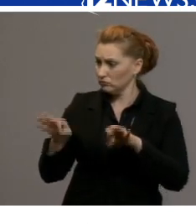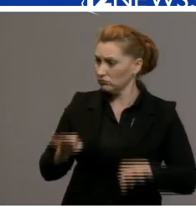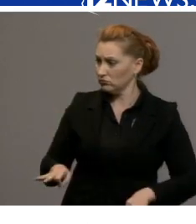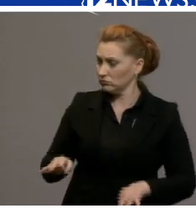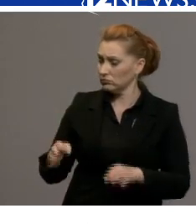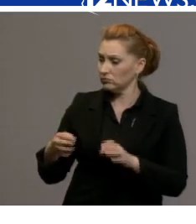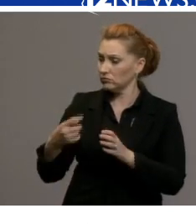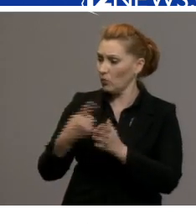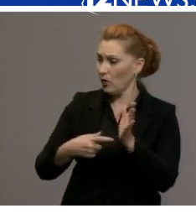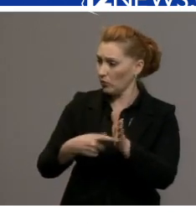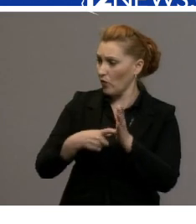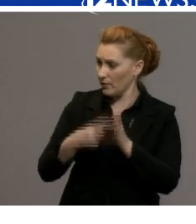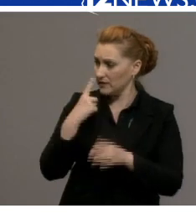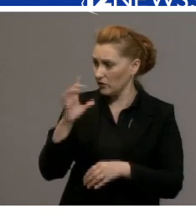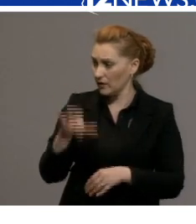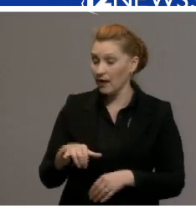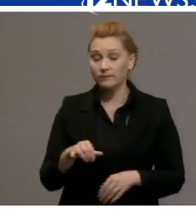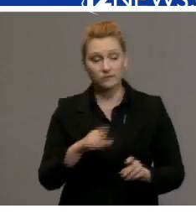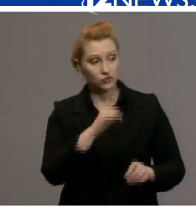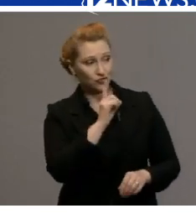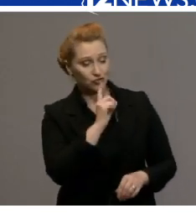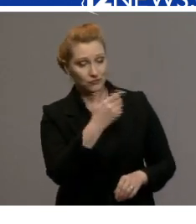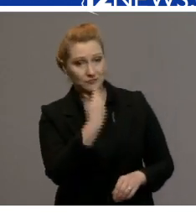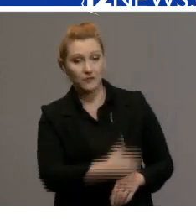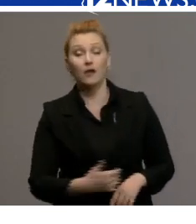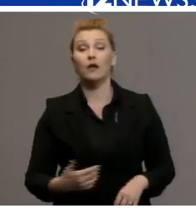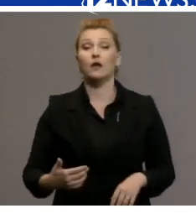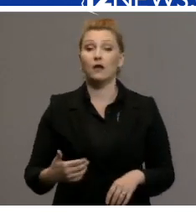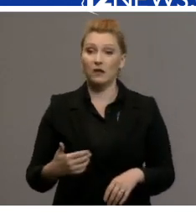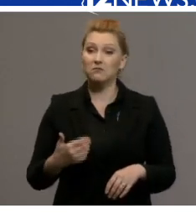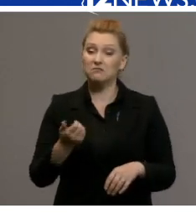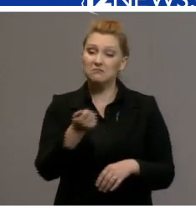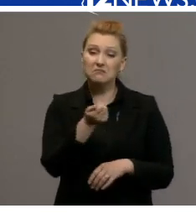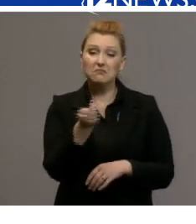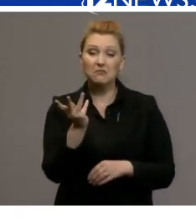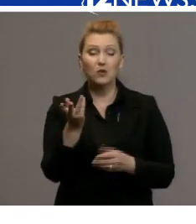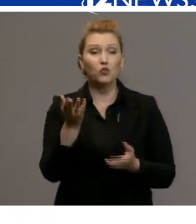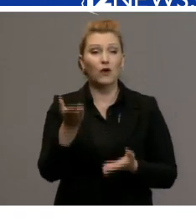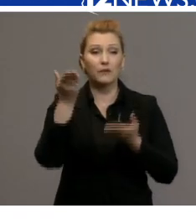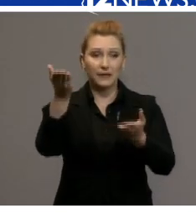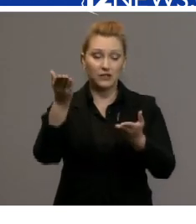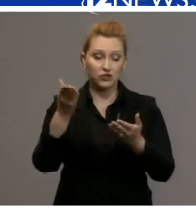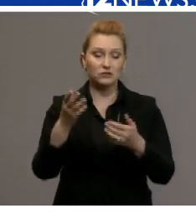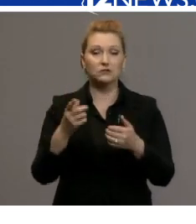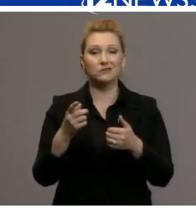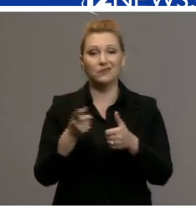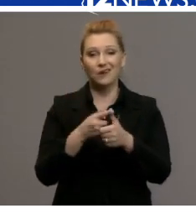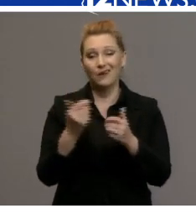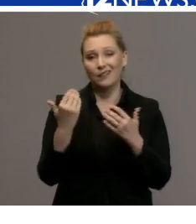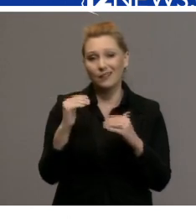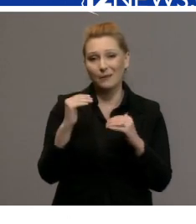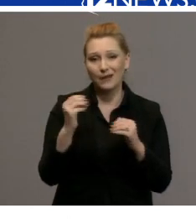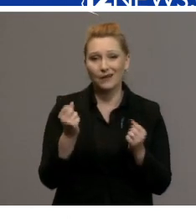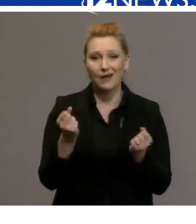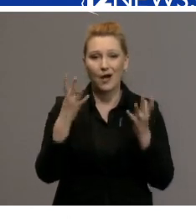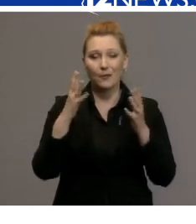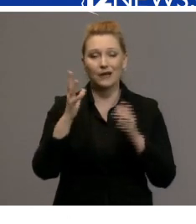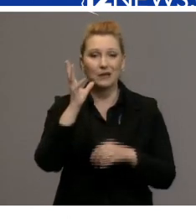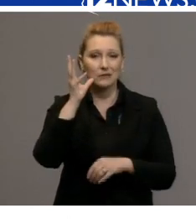So there will be recommendations that involve limiting the number of parents or spectators that a child can